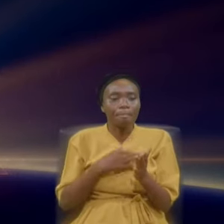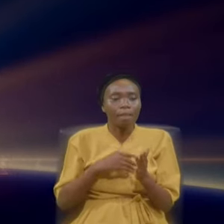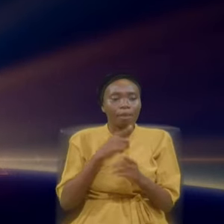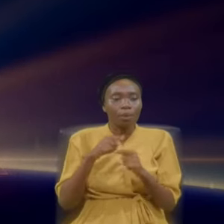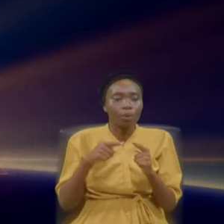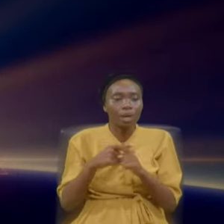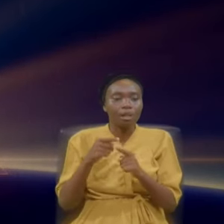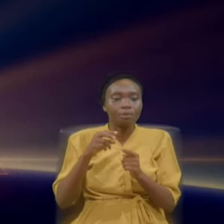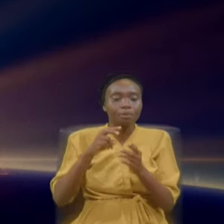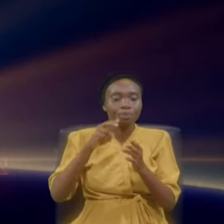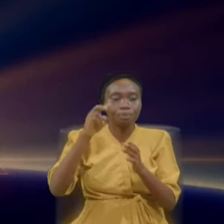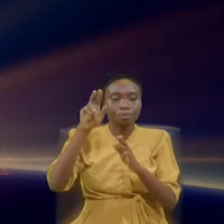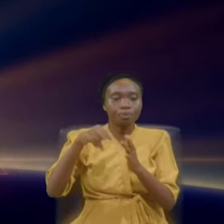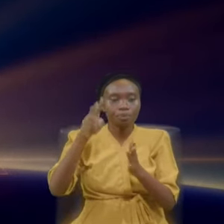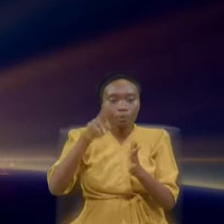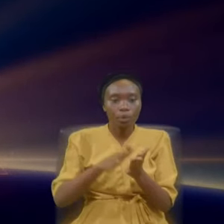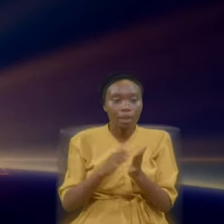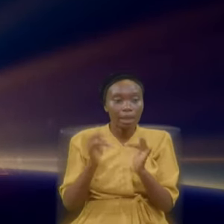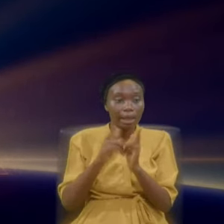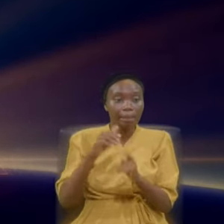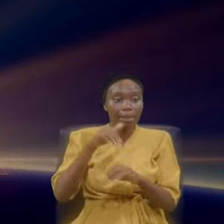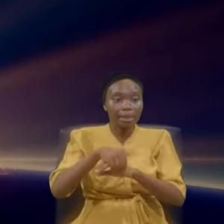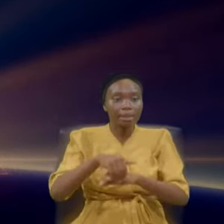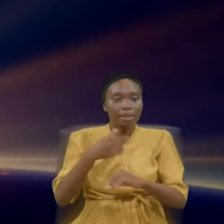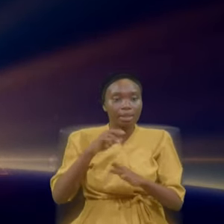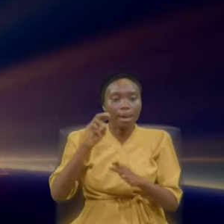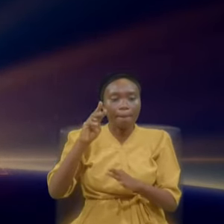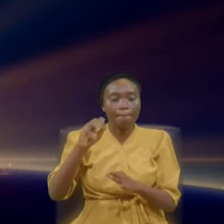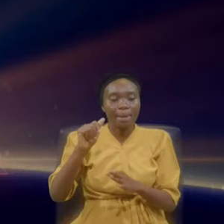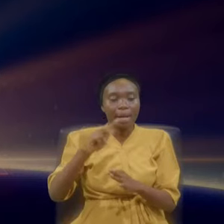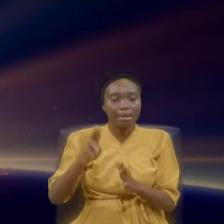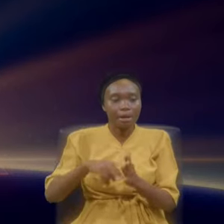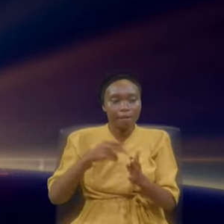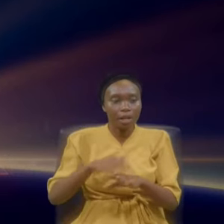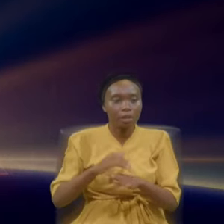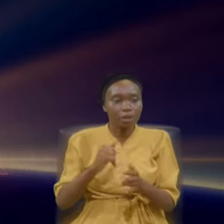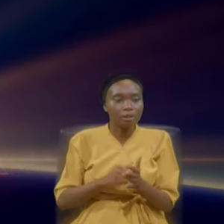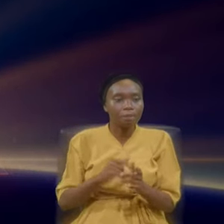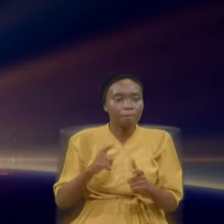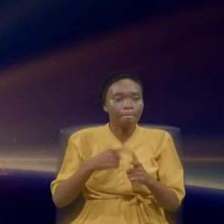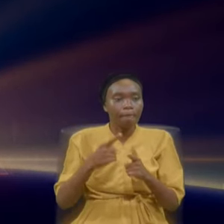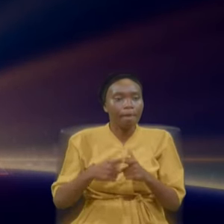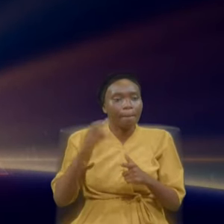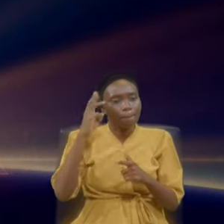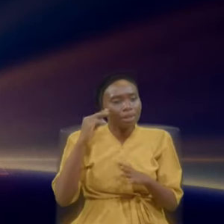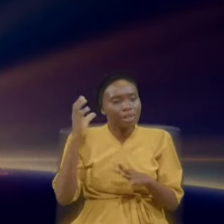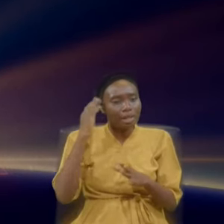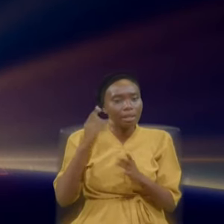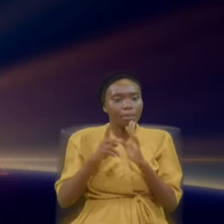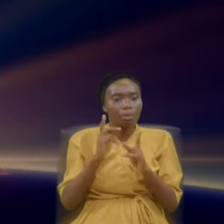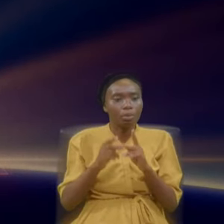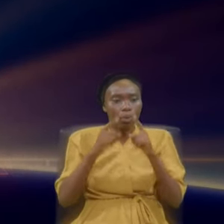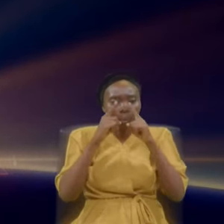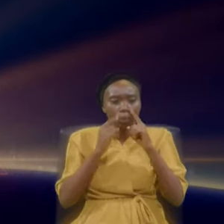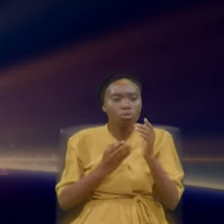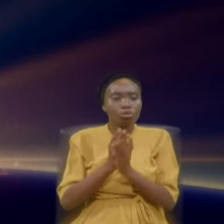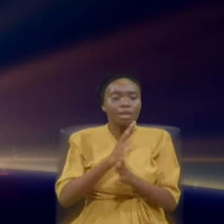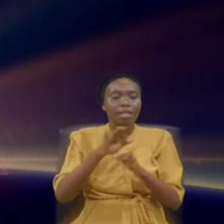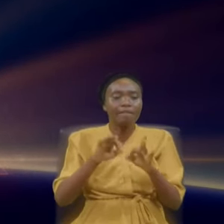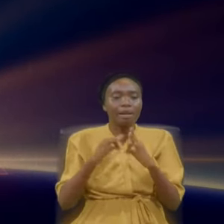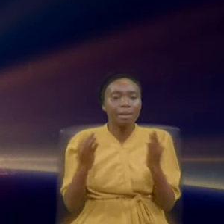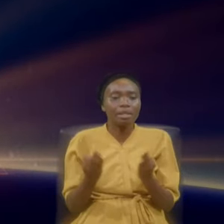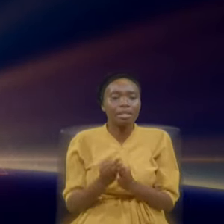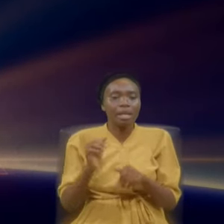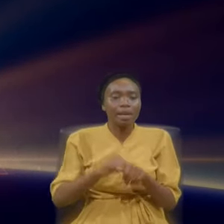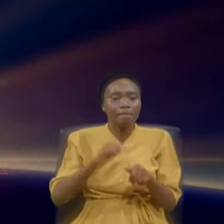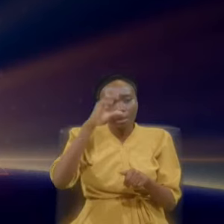when the dew fell upon the camp in the night, the manna fell upon it. Then Moses heard the people weep throughout their